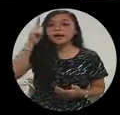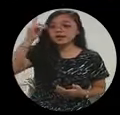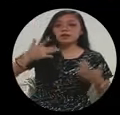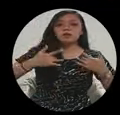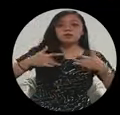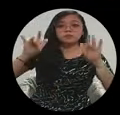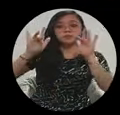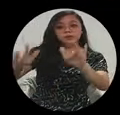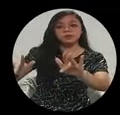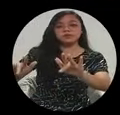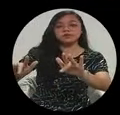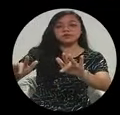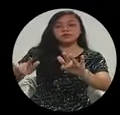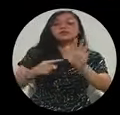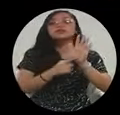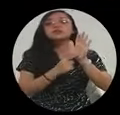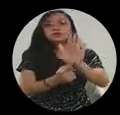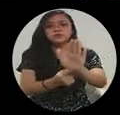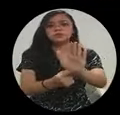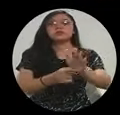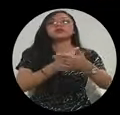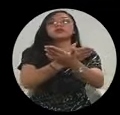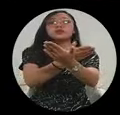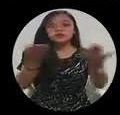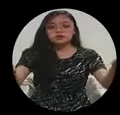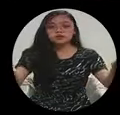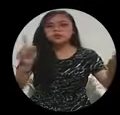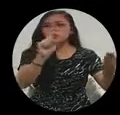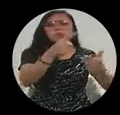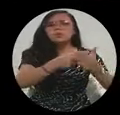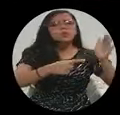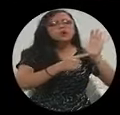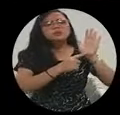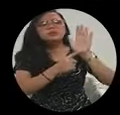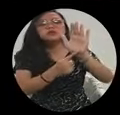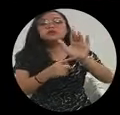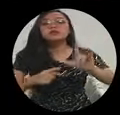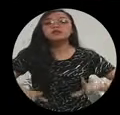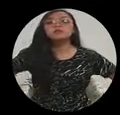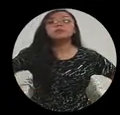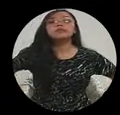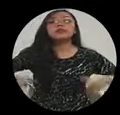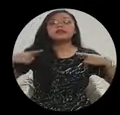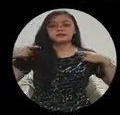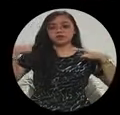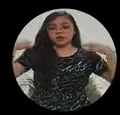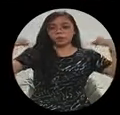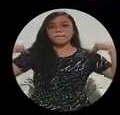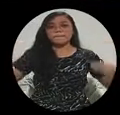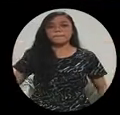by the mercies of God, that ye present your